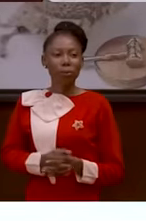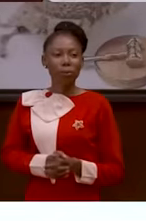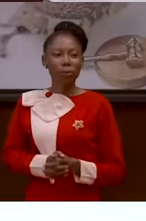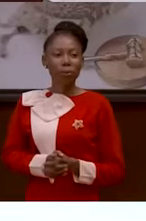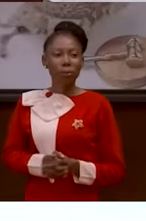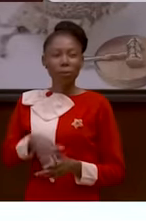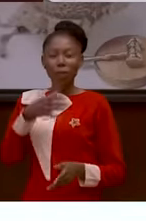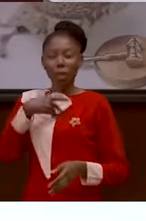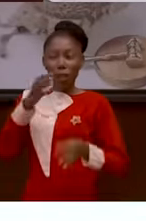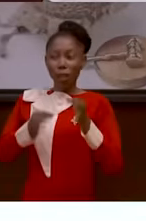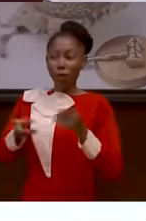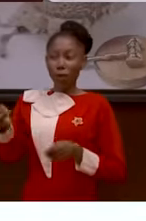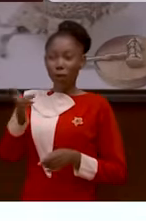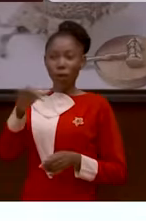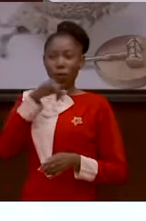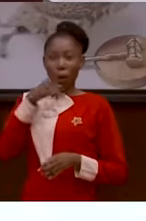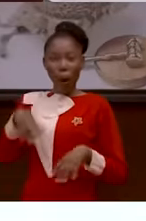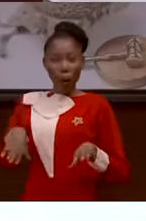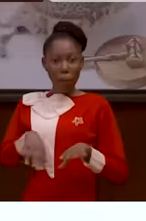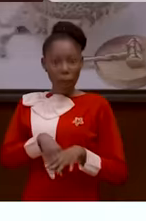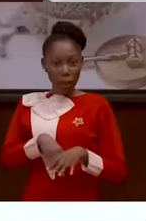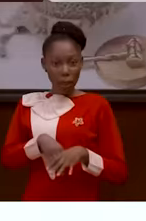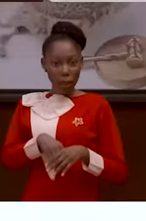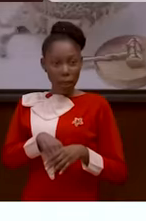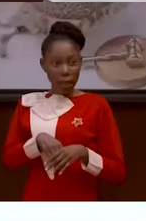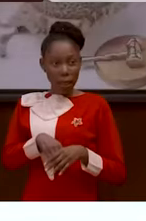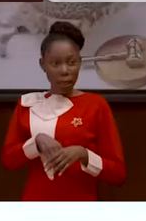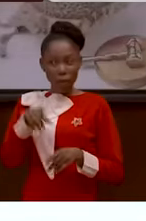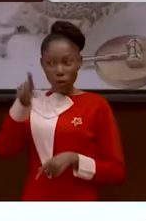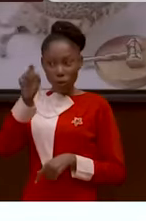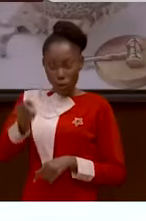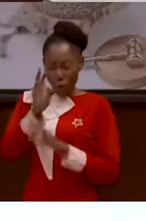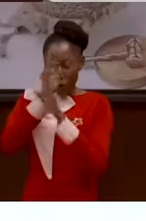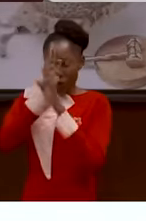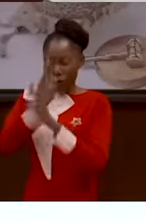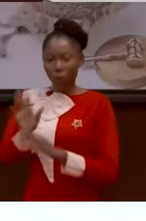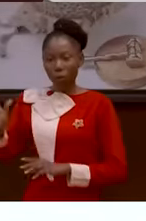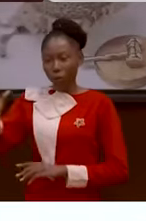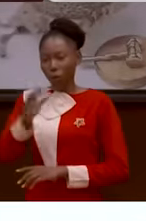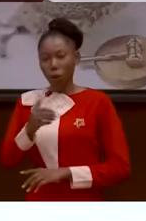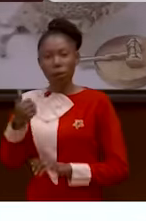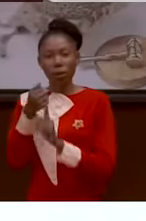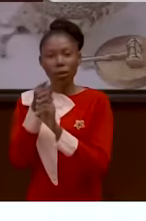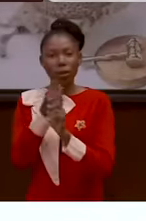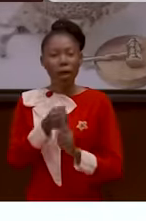even if you are not married, the two of you have to respect each other.